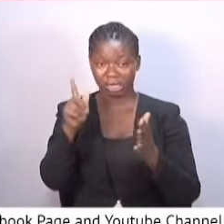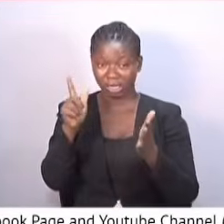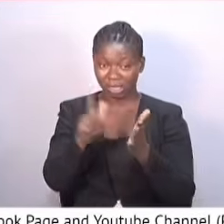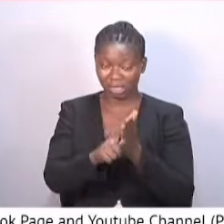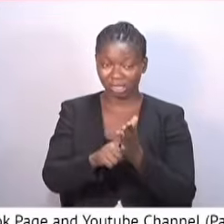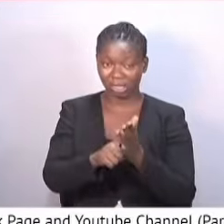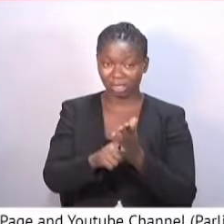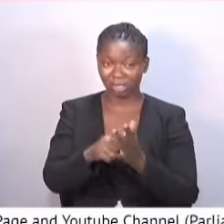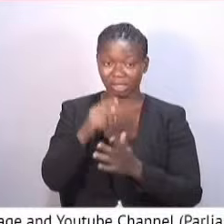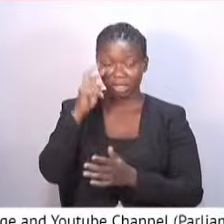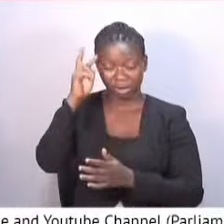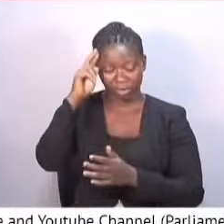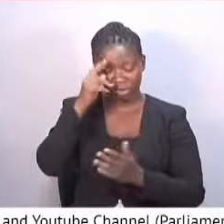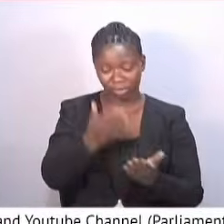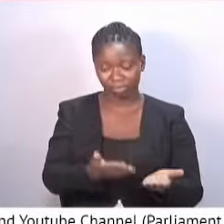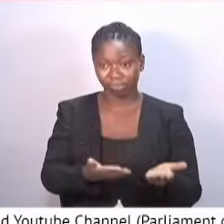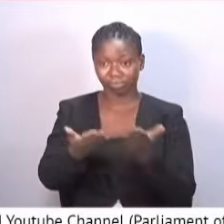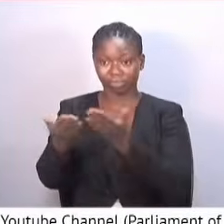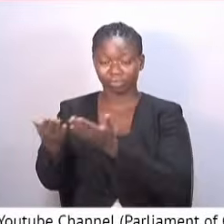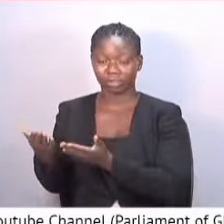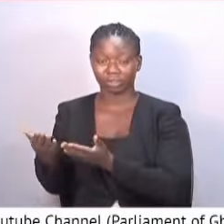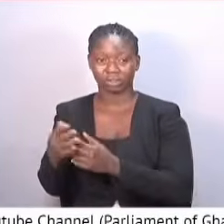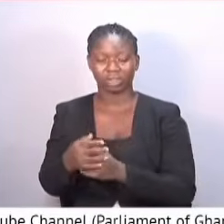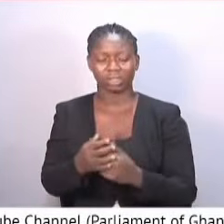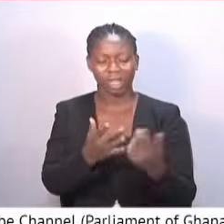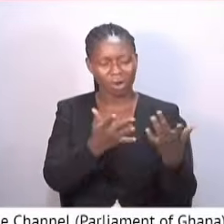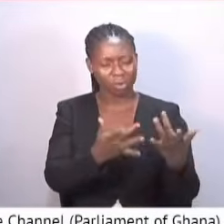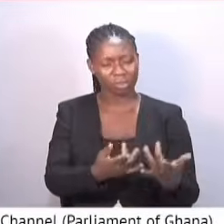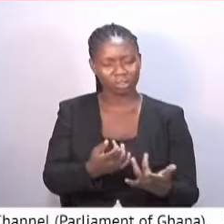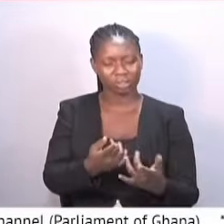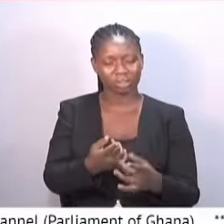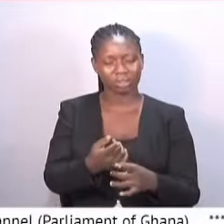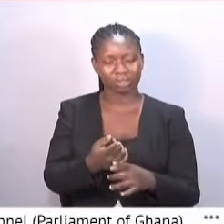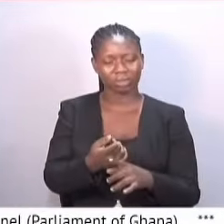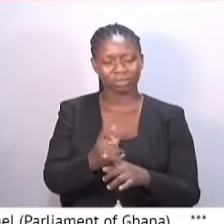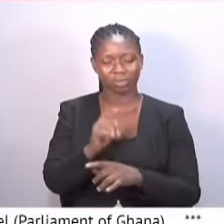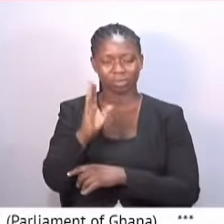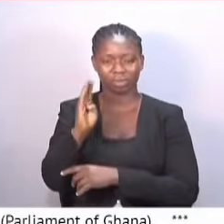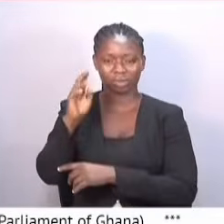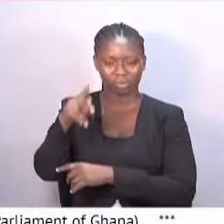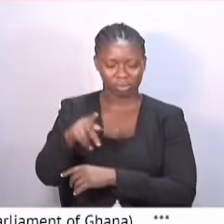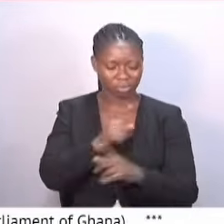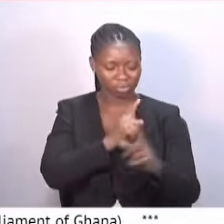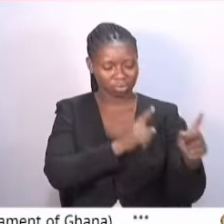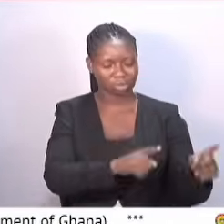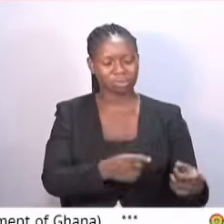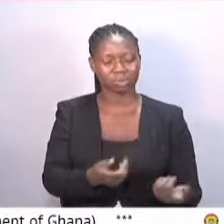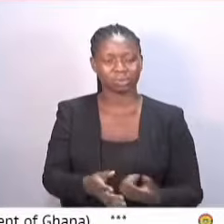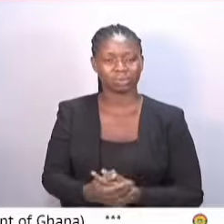legal opinion was forwarded to them. They are waiting for their response.